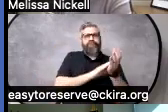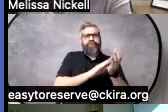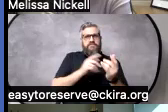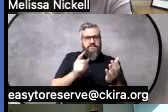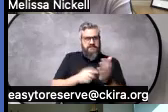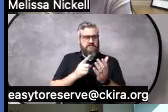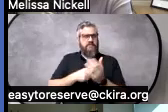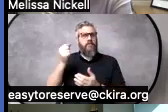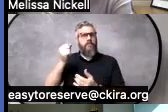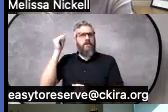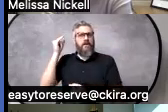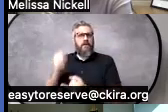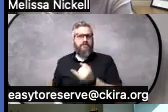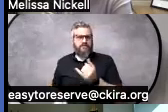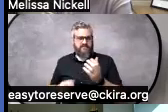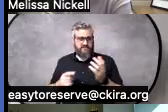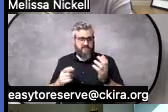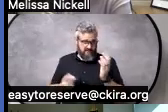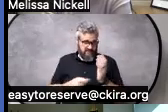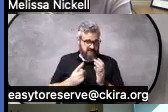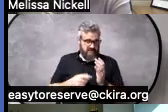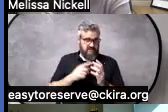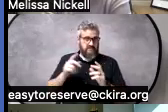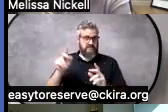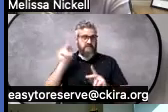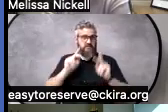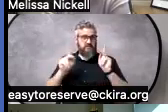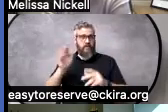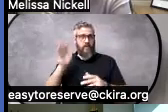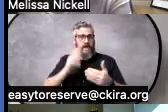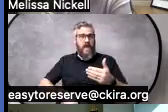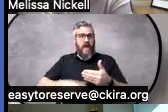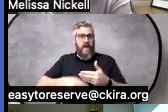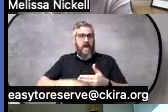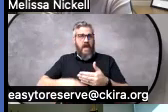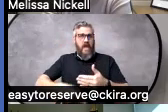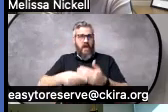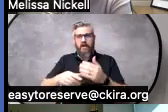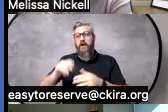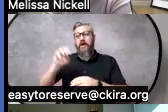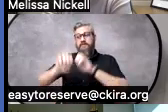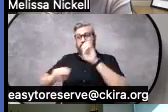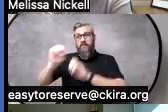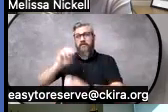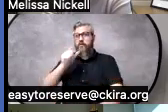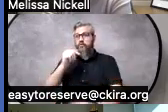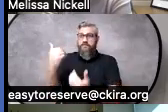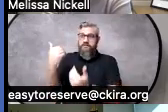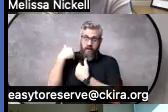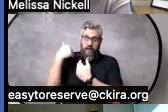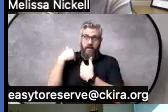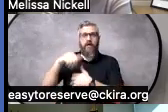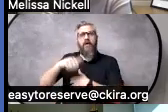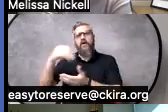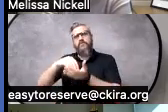the end, and sometimes people do a lot of along the way when they're saying that, this experiment was done by another